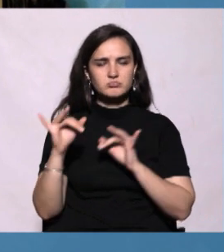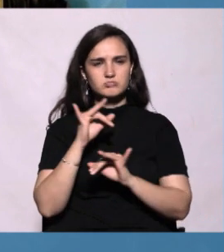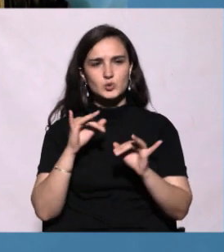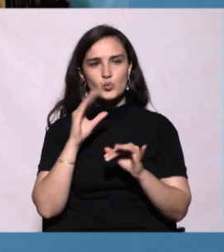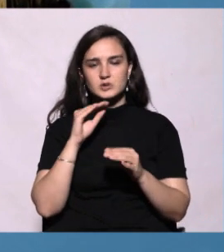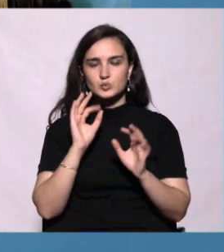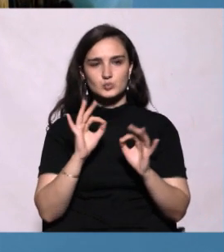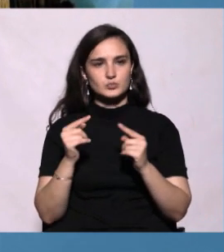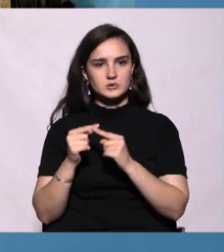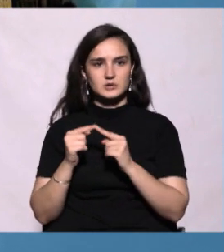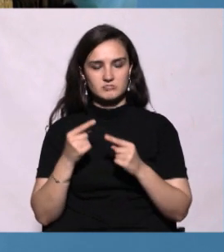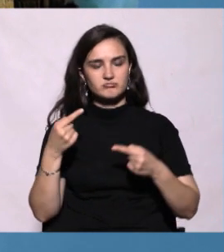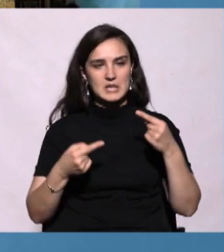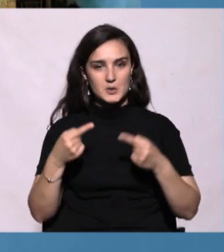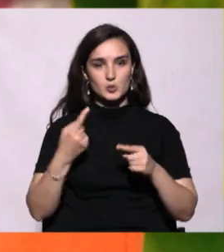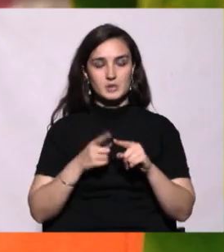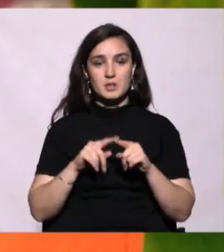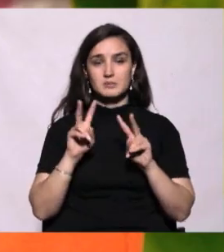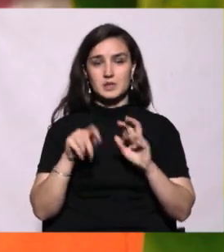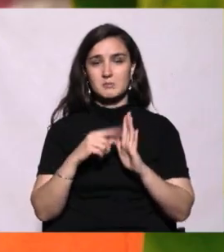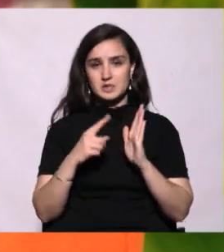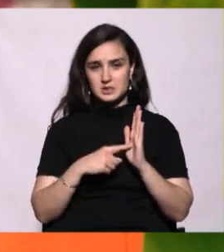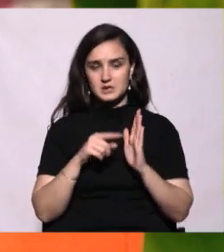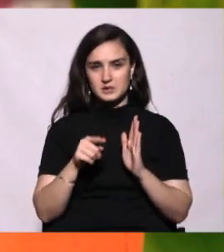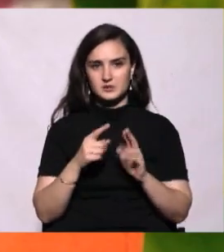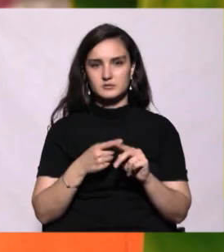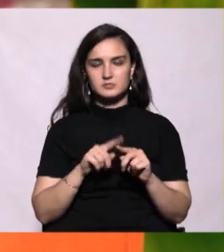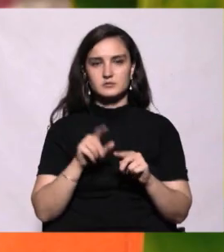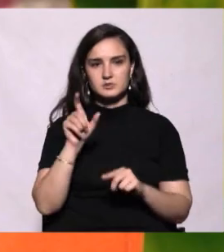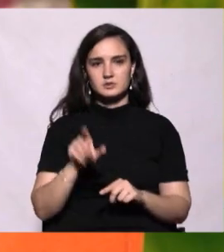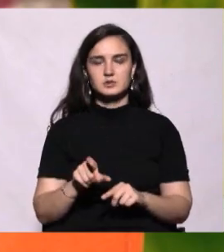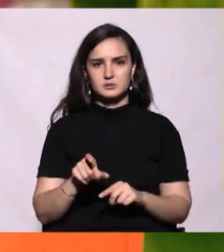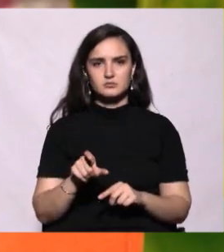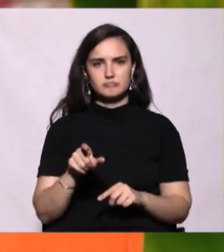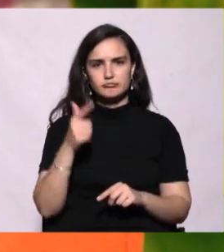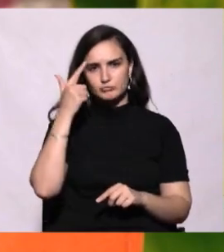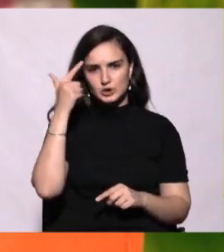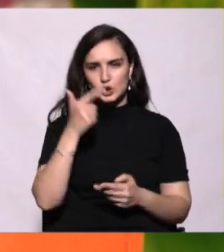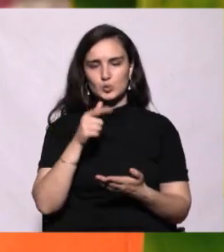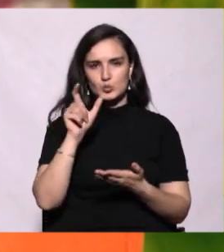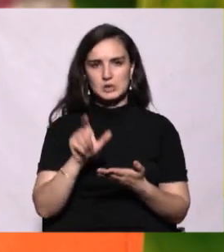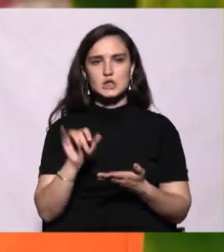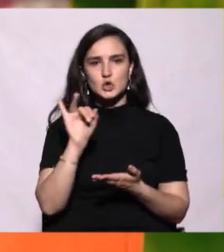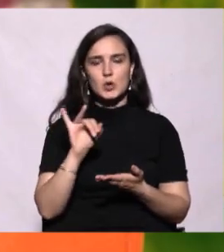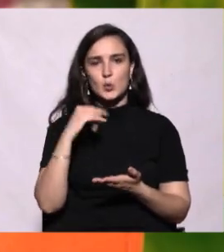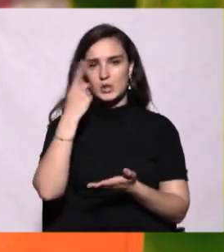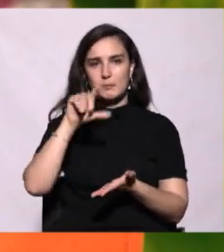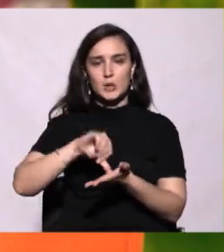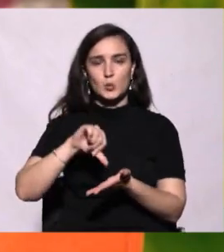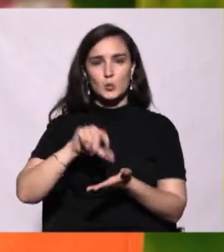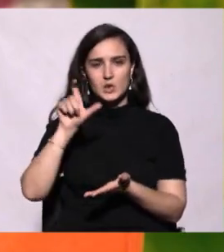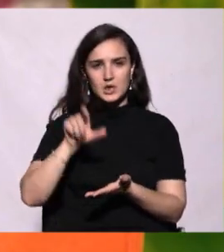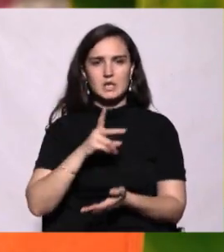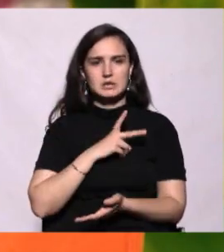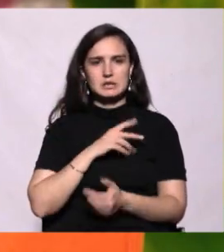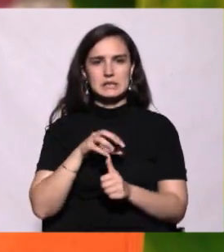historians argue about this. Some see Arthur as a genuine character, as a genuine historical figure, a